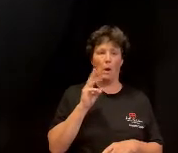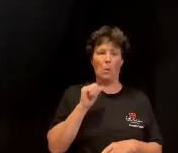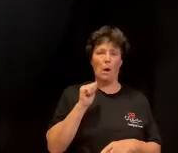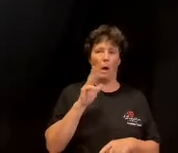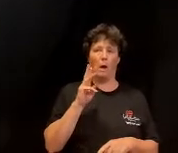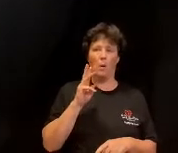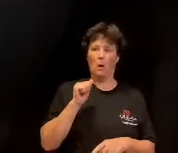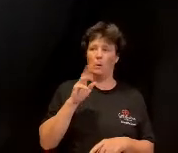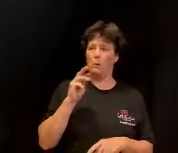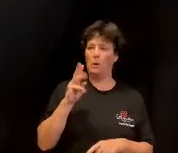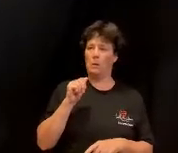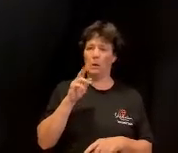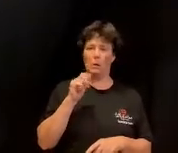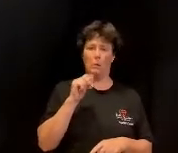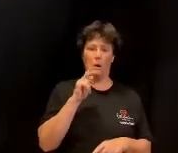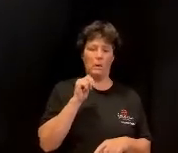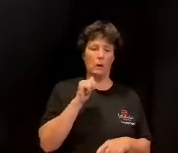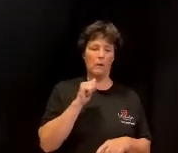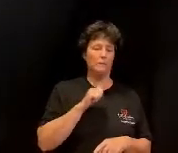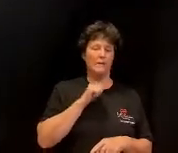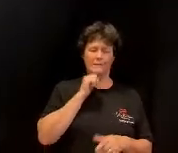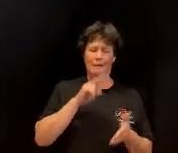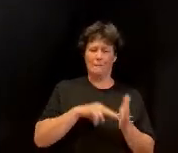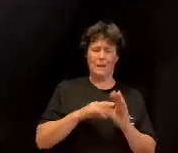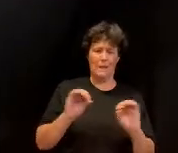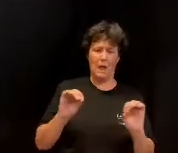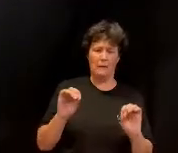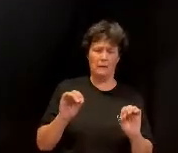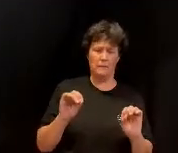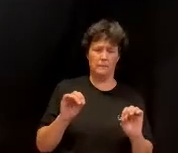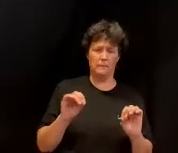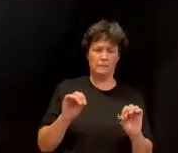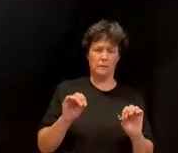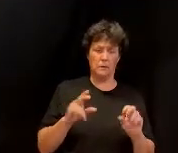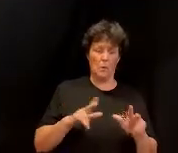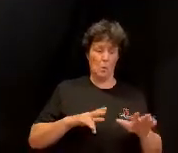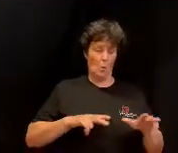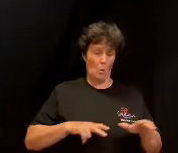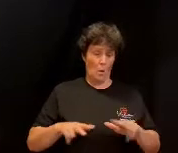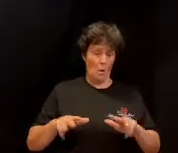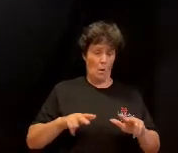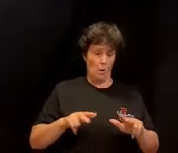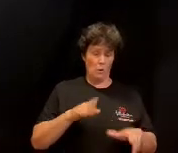But when you hook up your talk and your walk, something starts to happen.